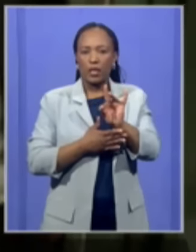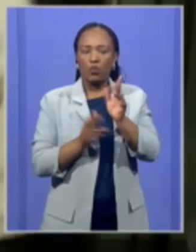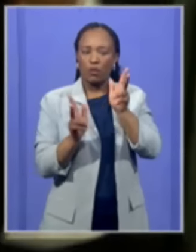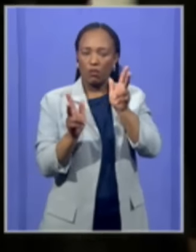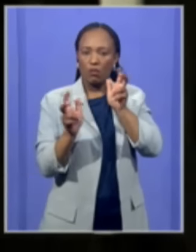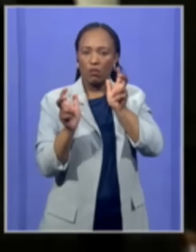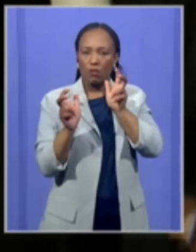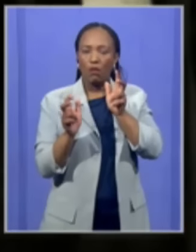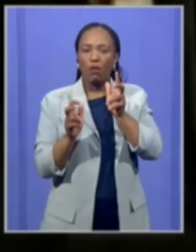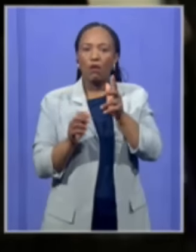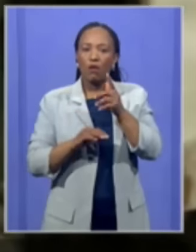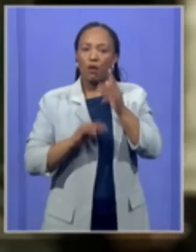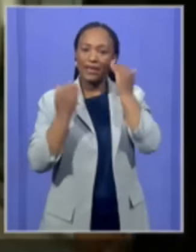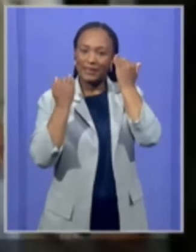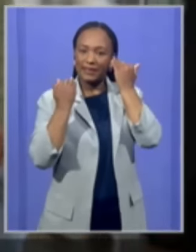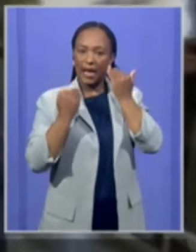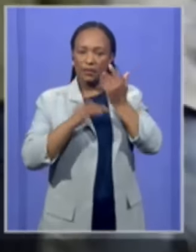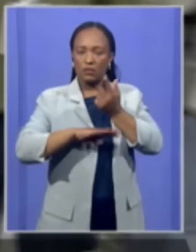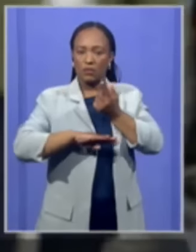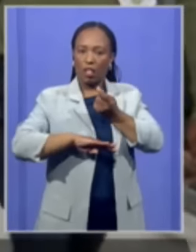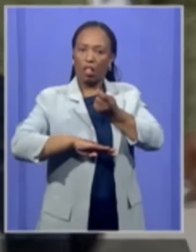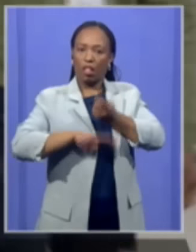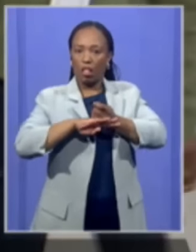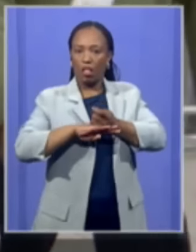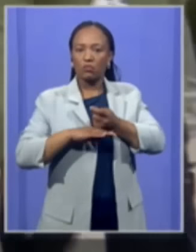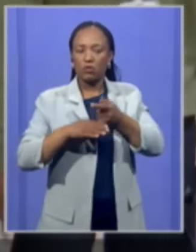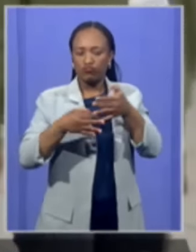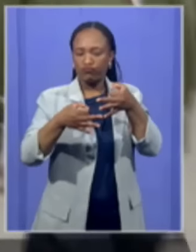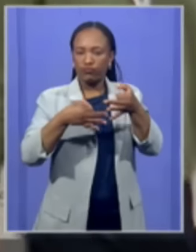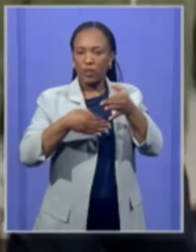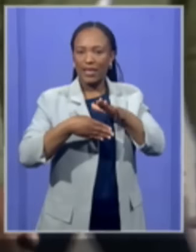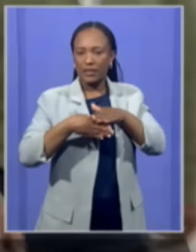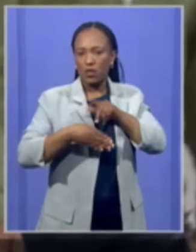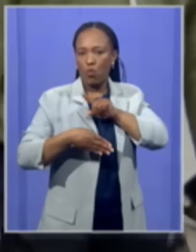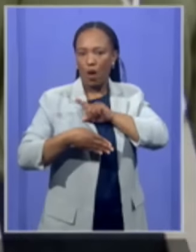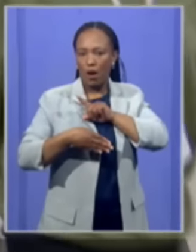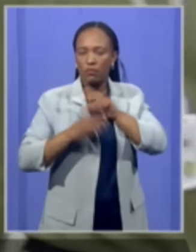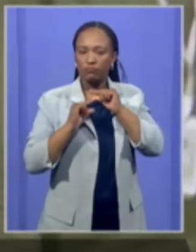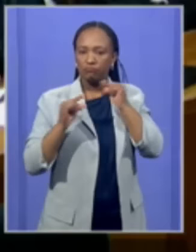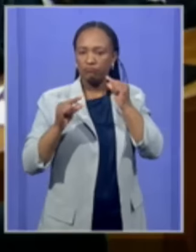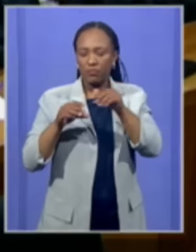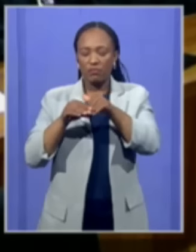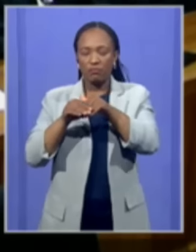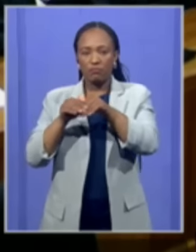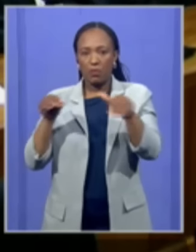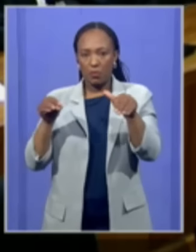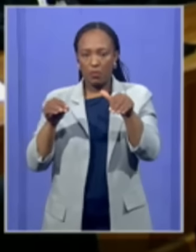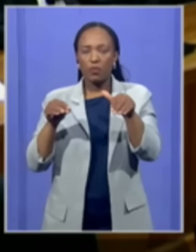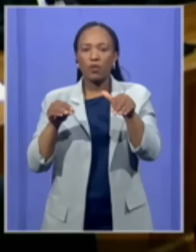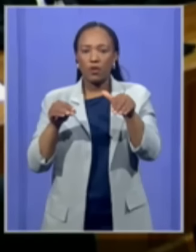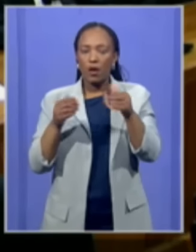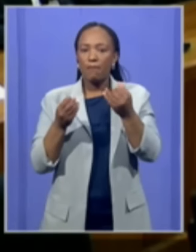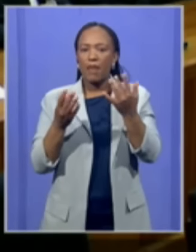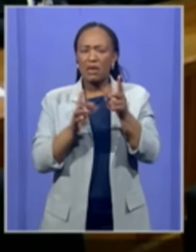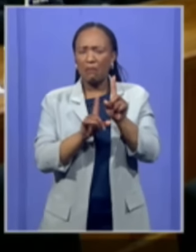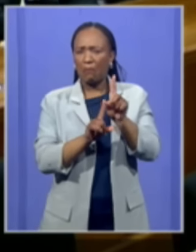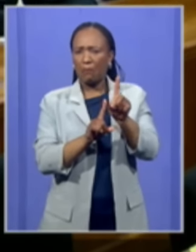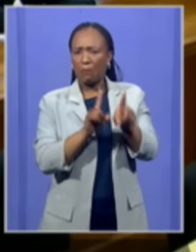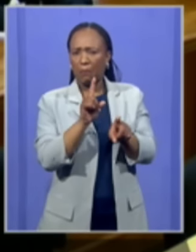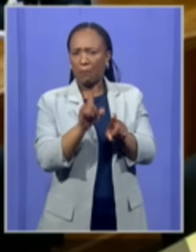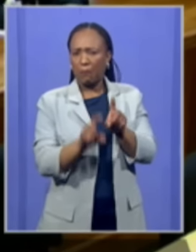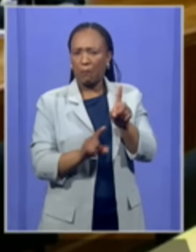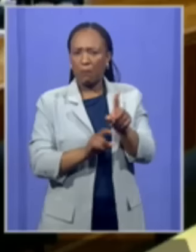dintlha tse mmalwa tse ileng tsa etsa hore Motoso a lokollwe. Kahlolo ena e hlahisitse dipotso di yana ho fela mabapi le